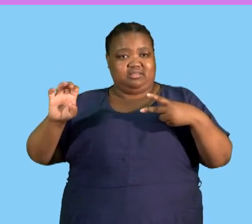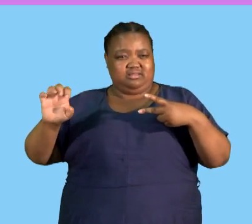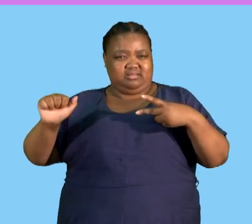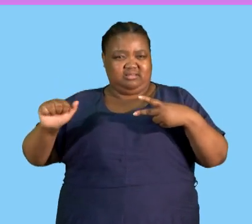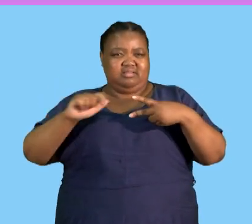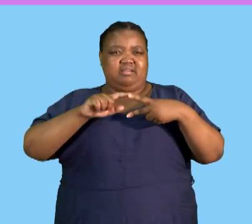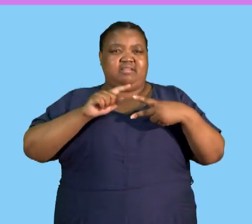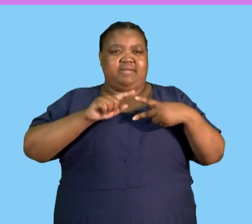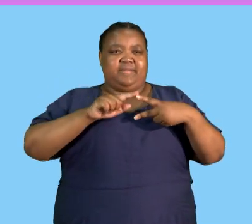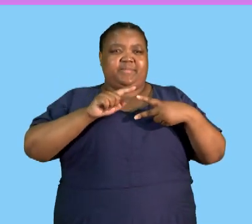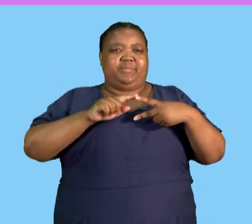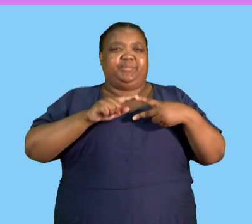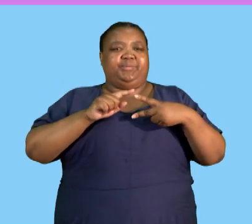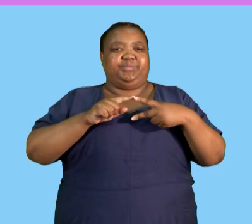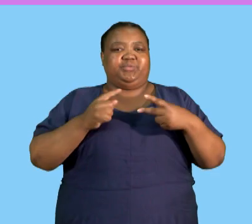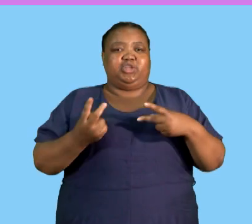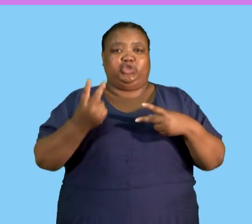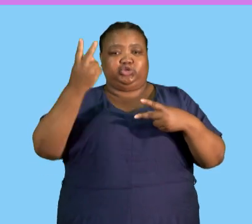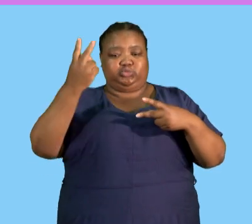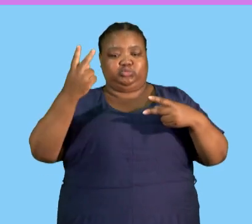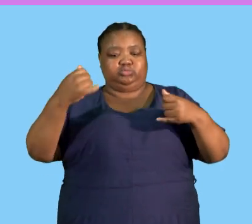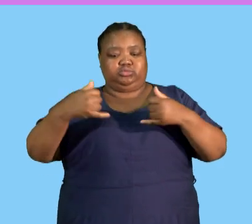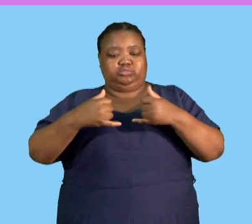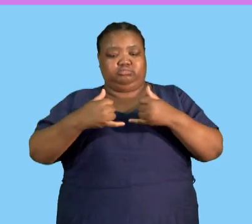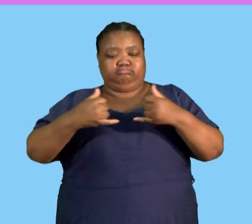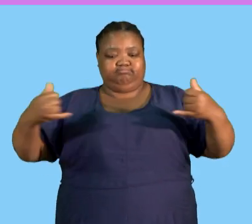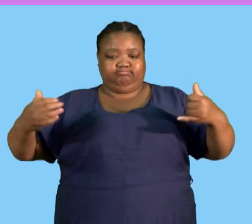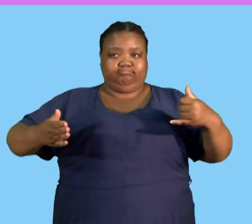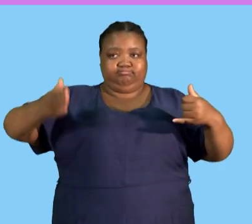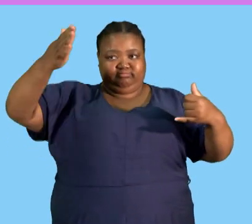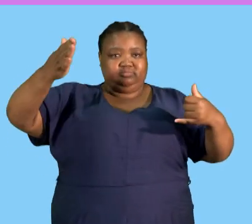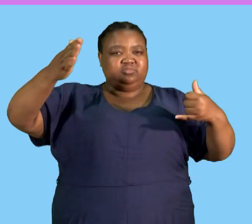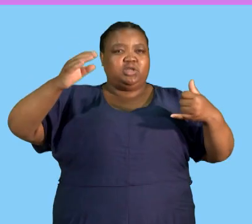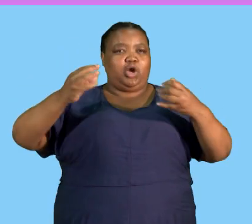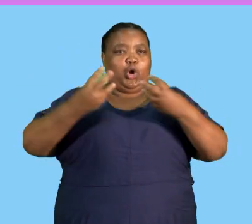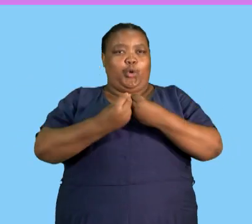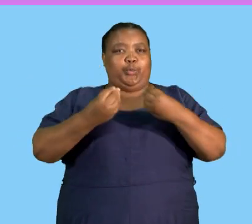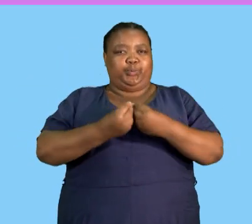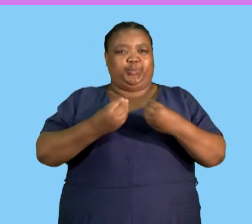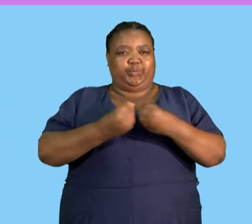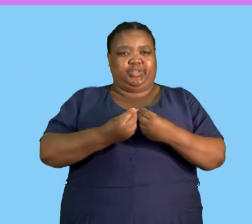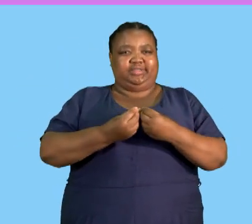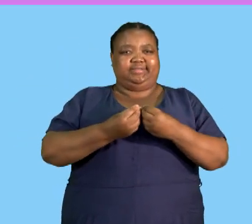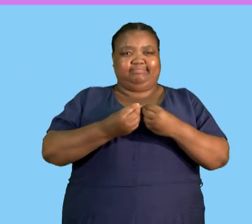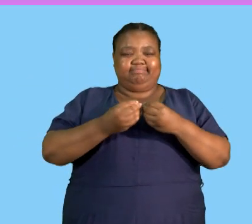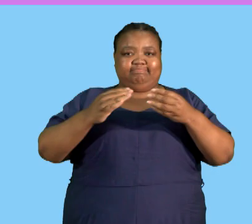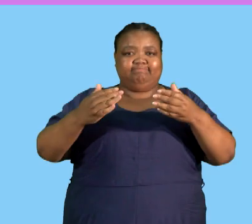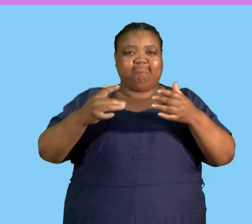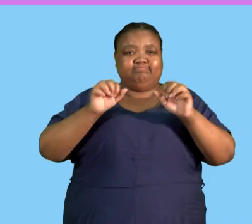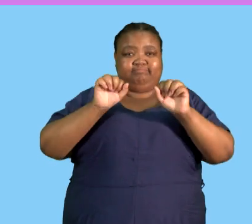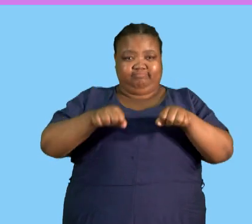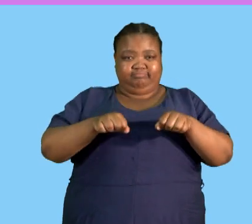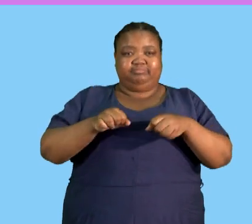surface enclosed by the boundary lengths of a two-dimensional object or figure. Then total surface area is the